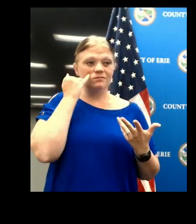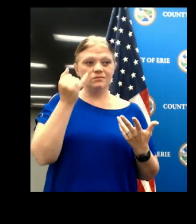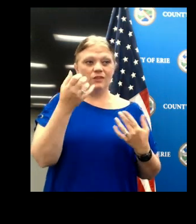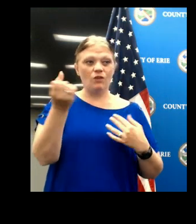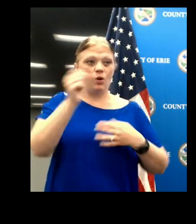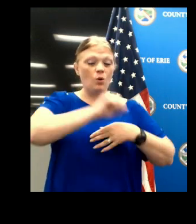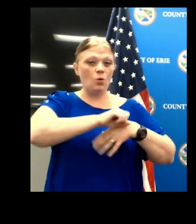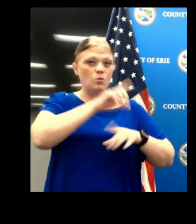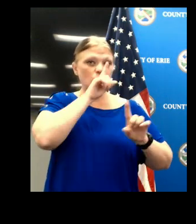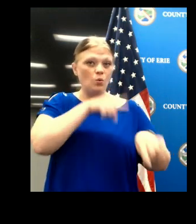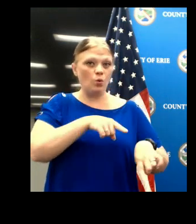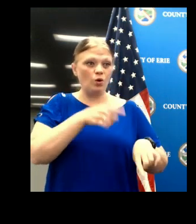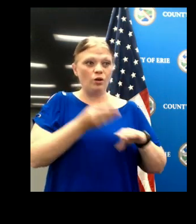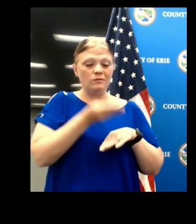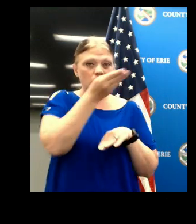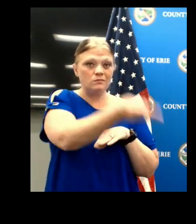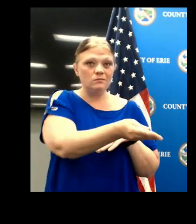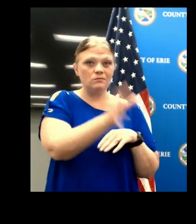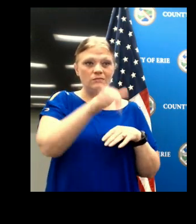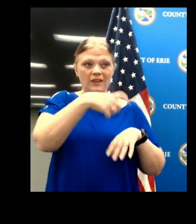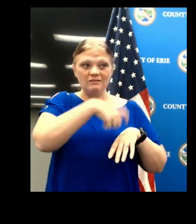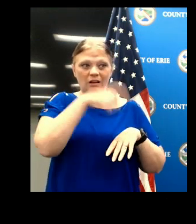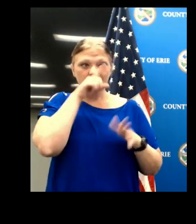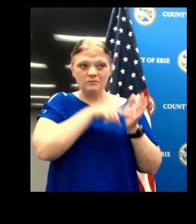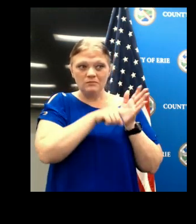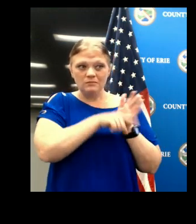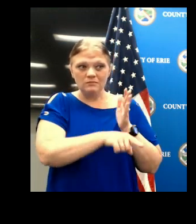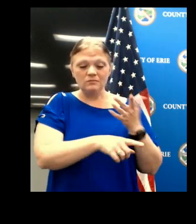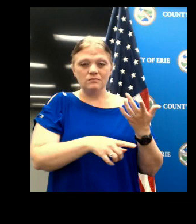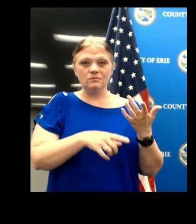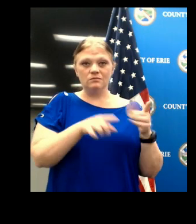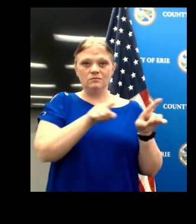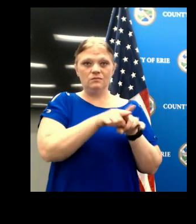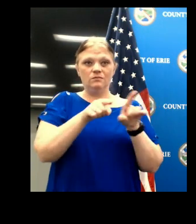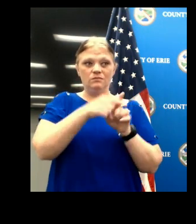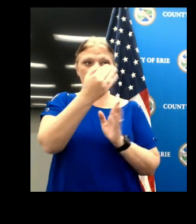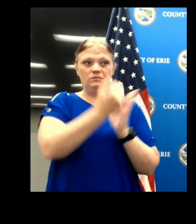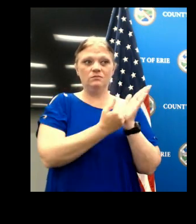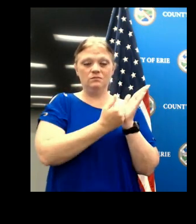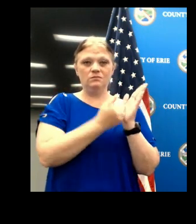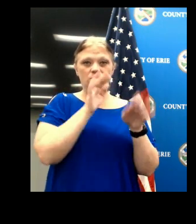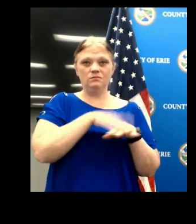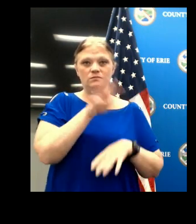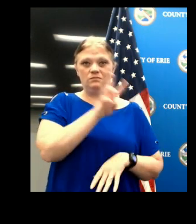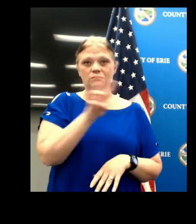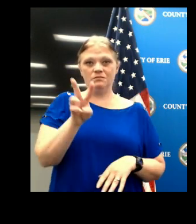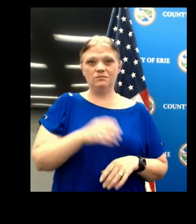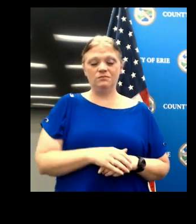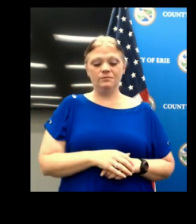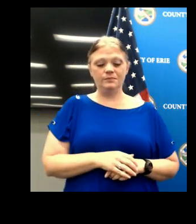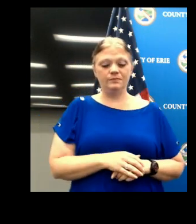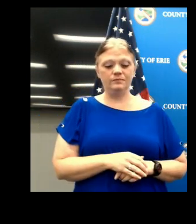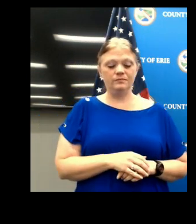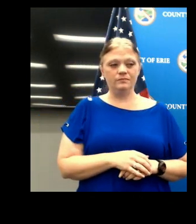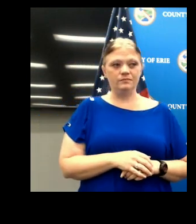close order that was issued at the time of that inspection, that is also listed on the website. And usually they can